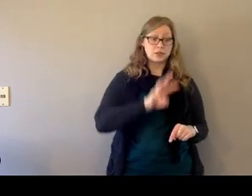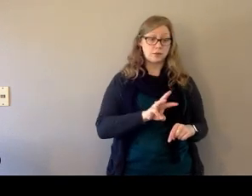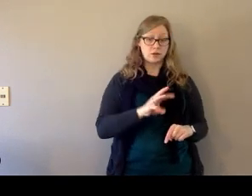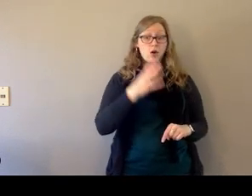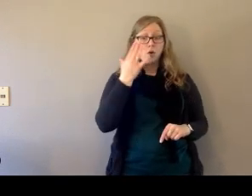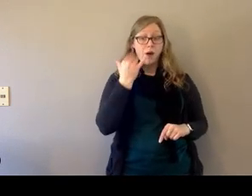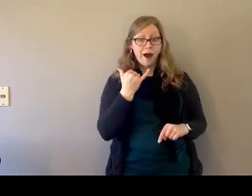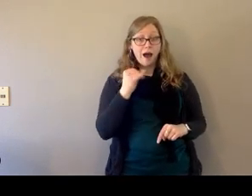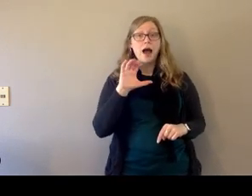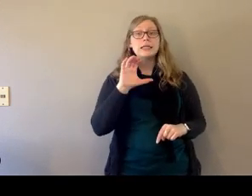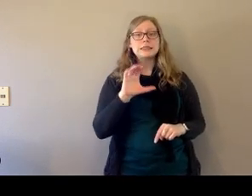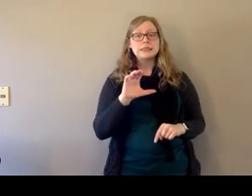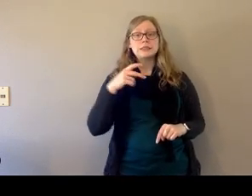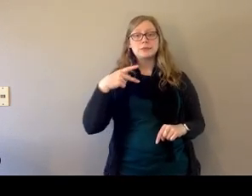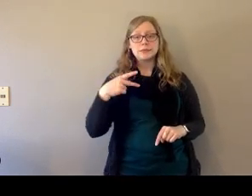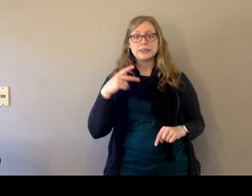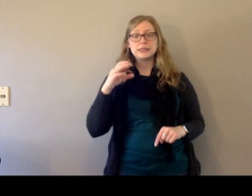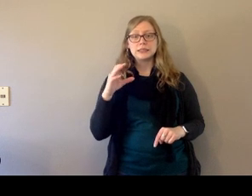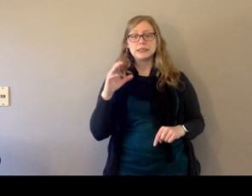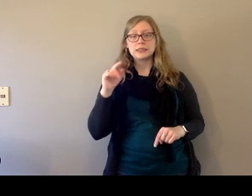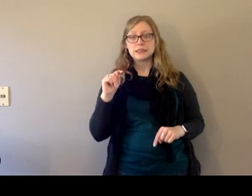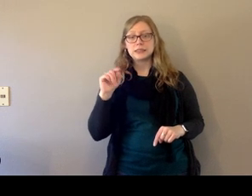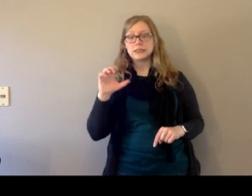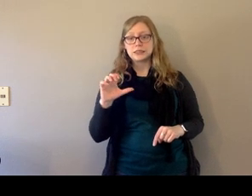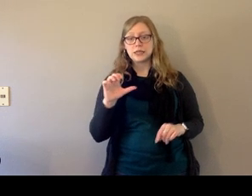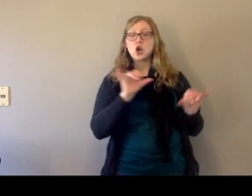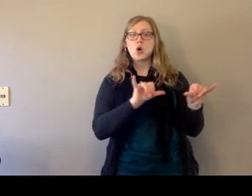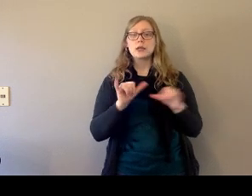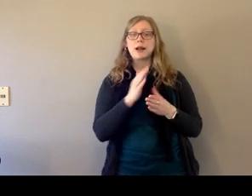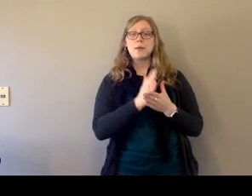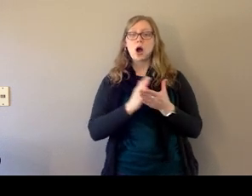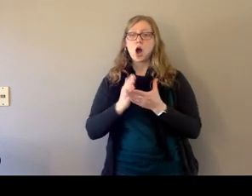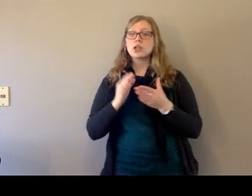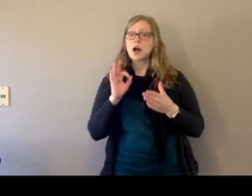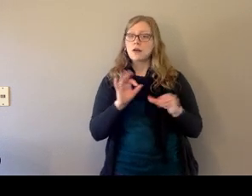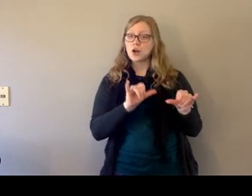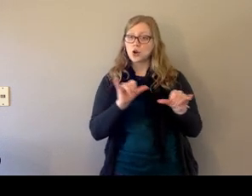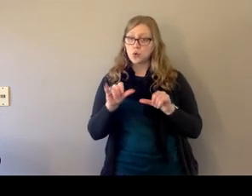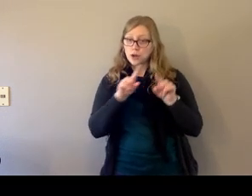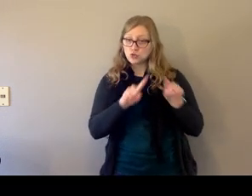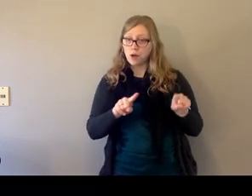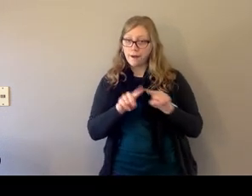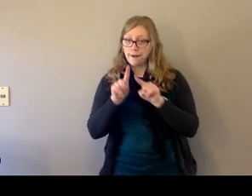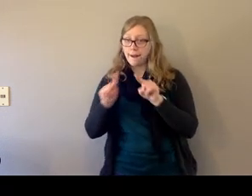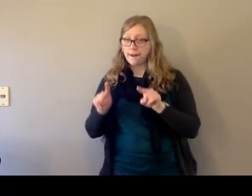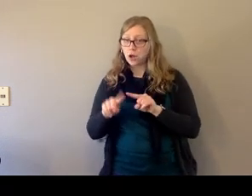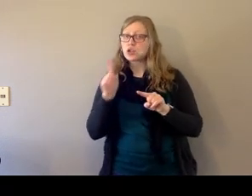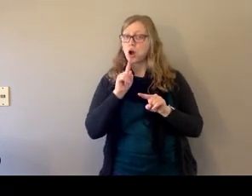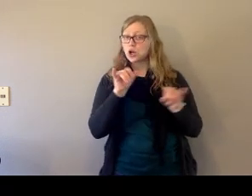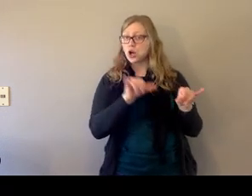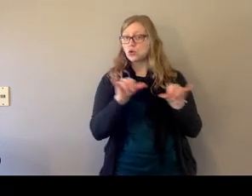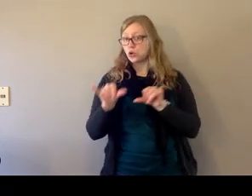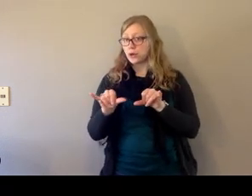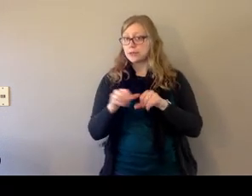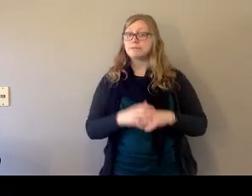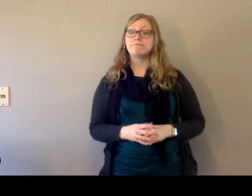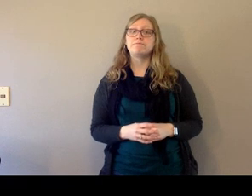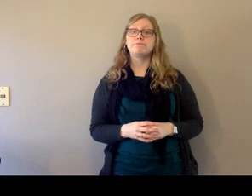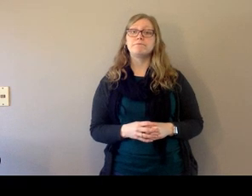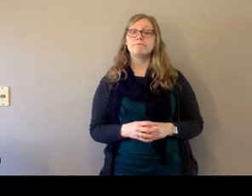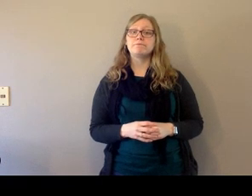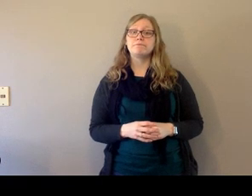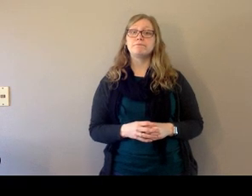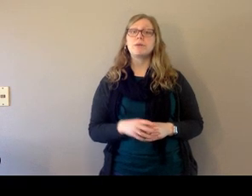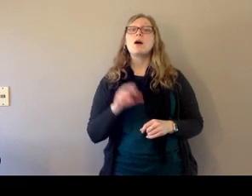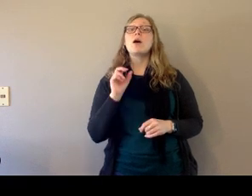CPCTC, corresponding parts of congruent triangles, are congruent. Okay, so we're going to start by marking this